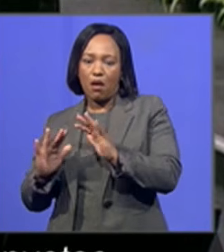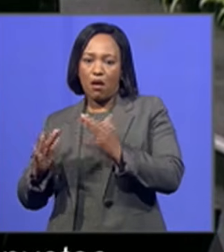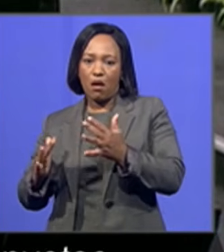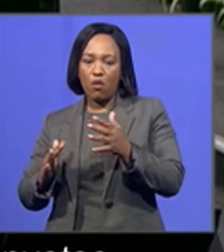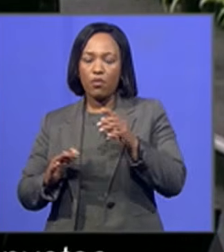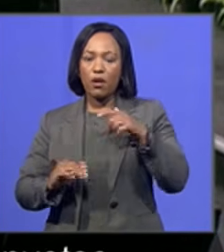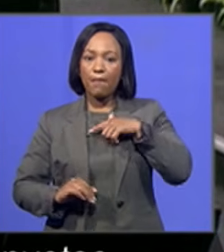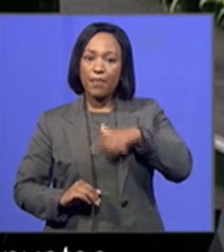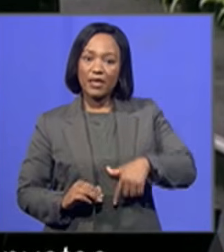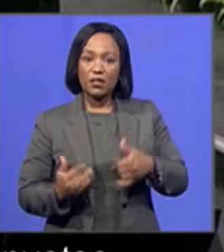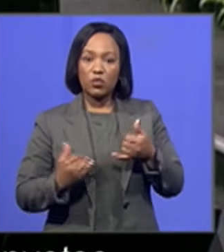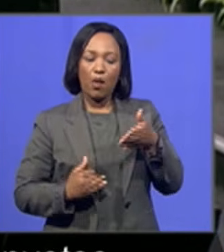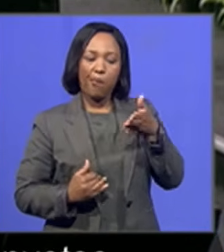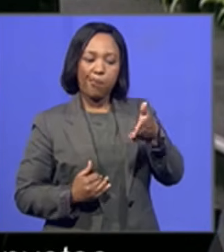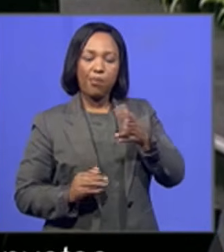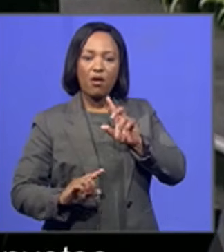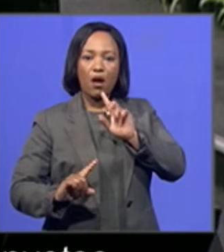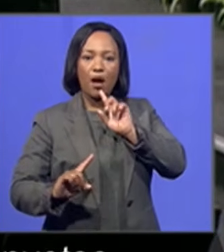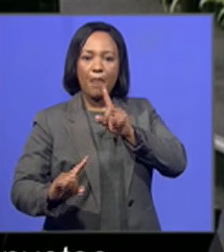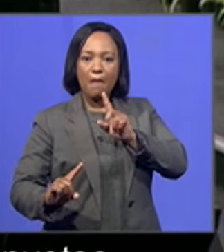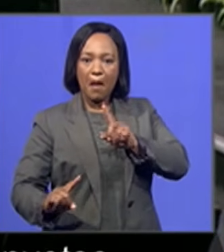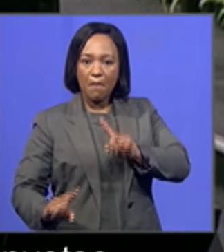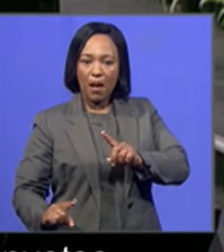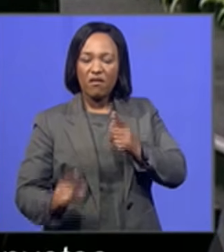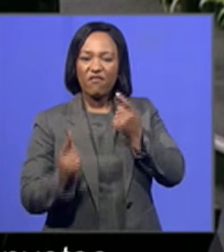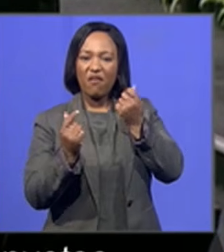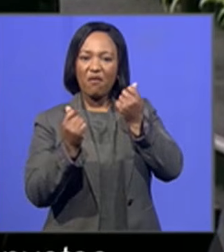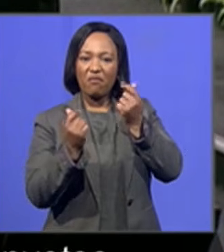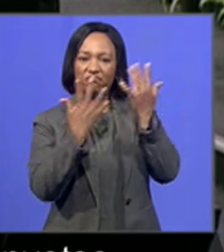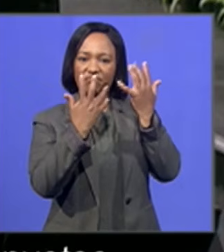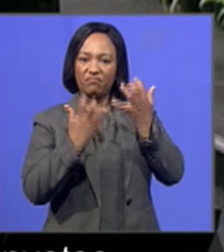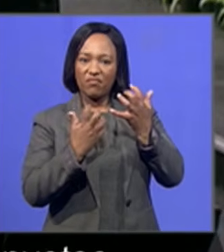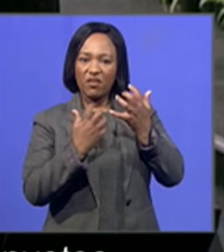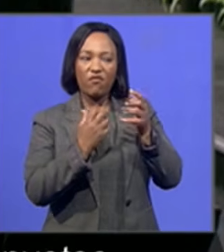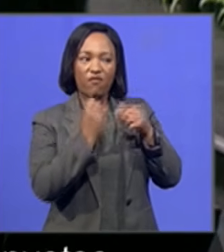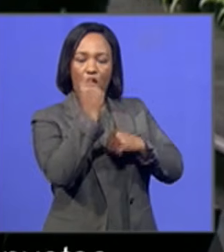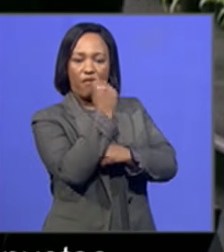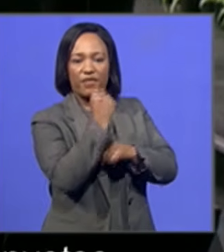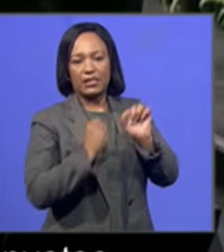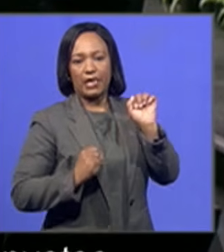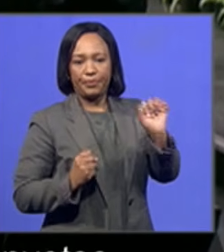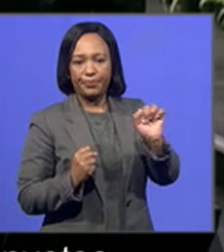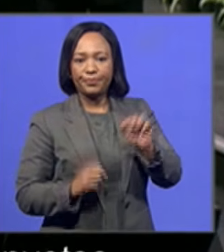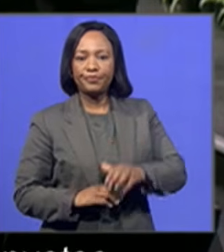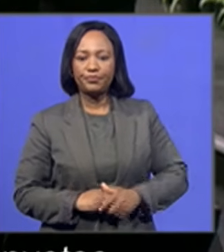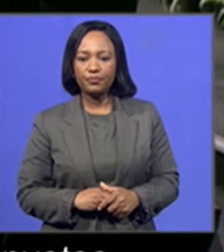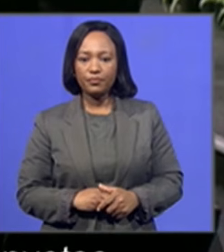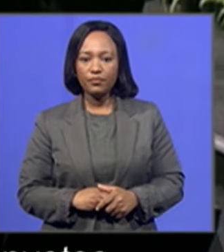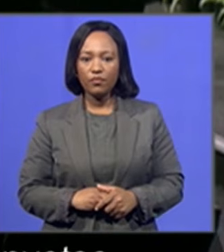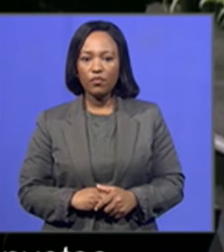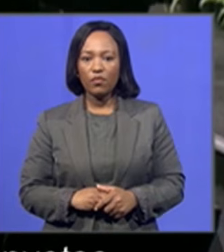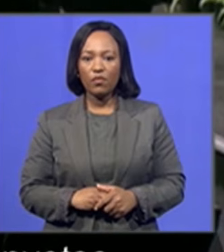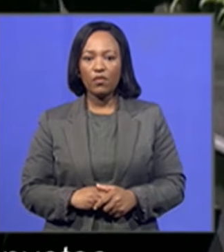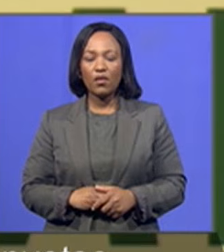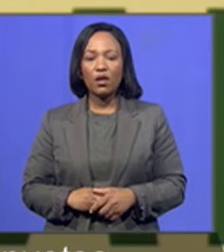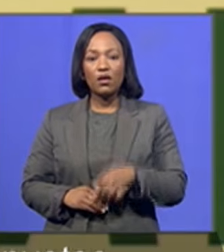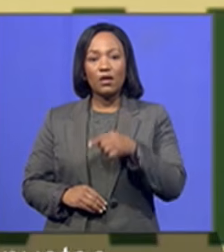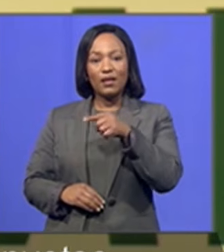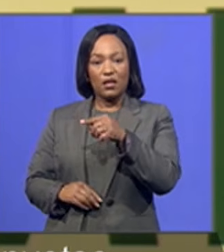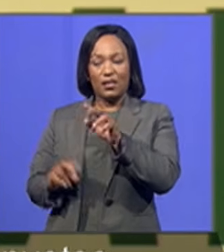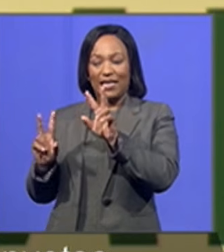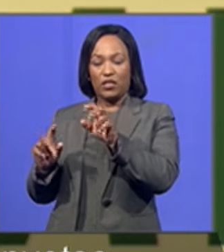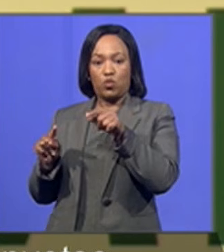ho ditho tsa parlamente ho latela ditekanyetso tsa ditjhelete tsa kantoro ya hae. My approach to this matter is guided, as